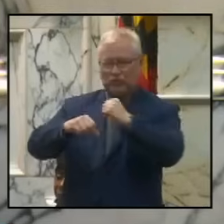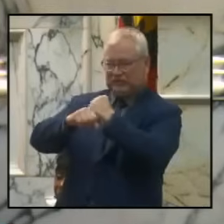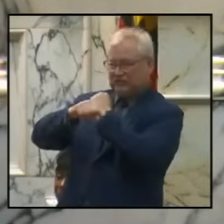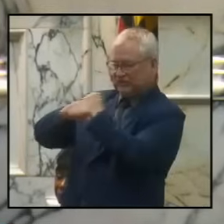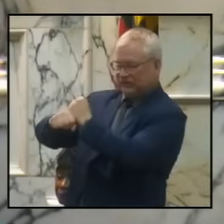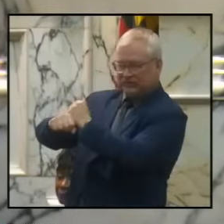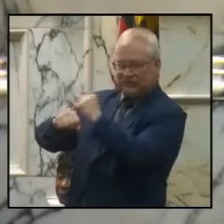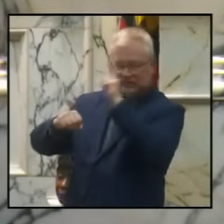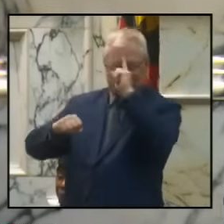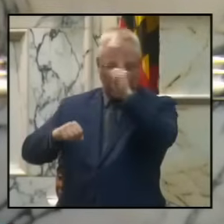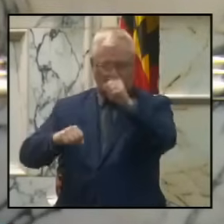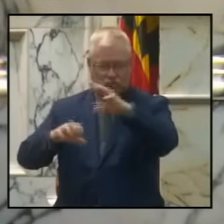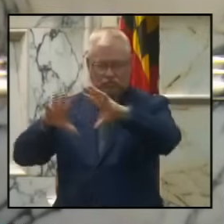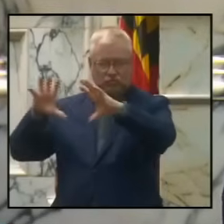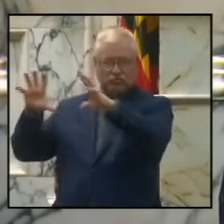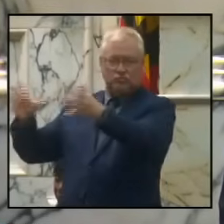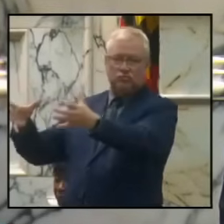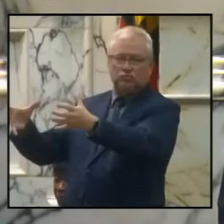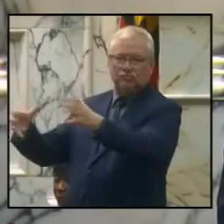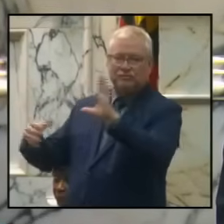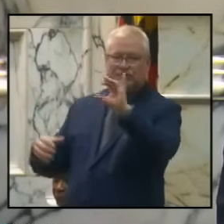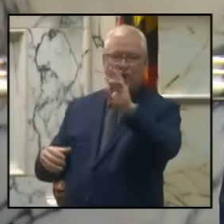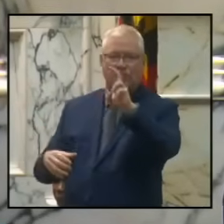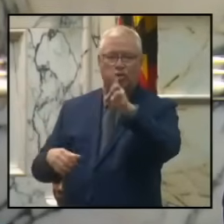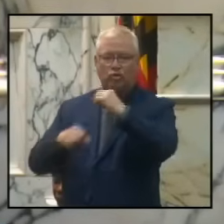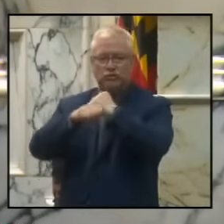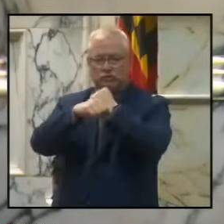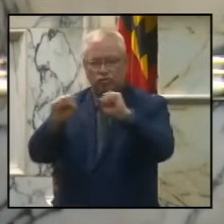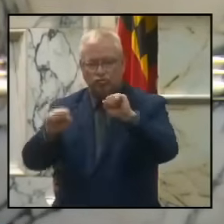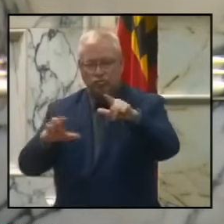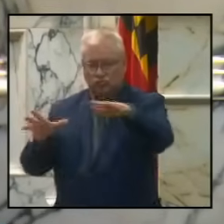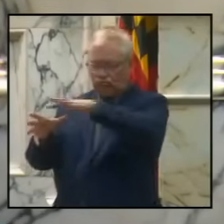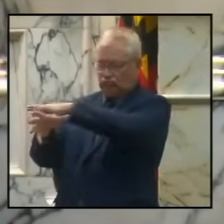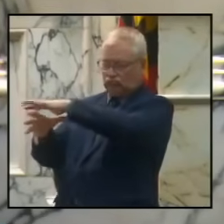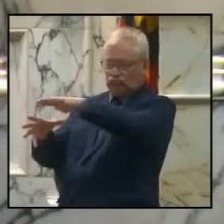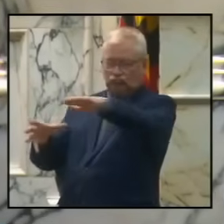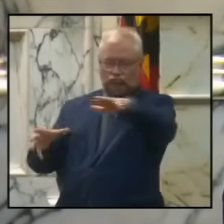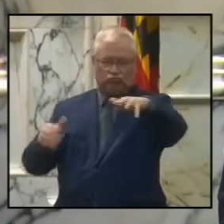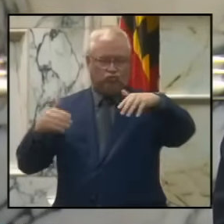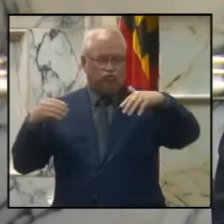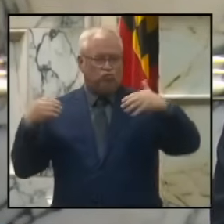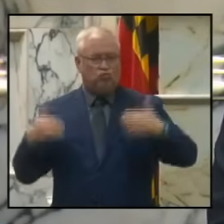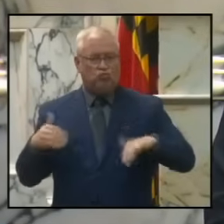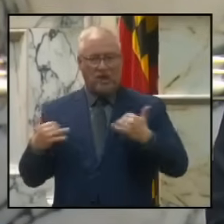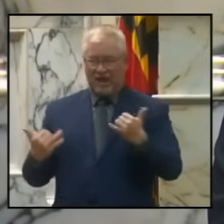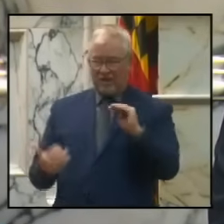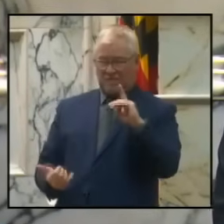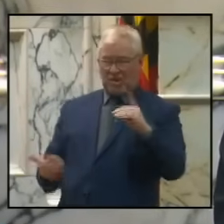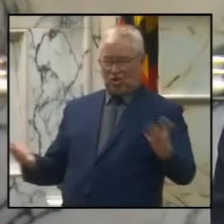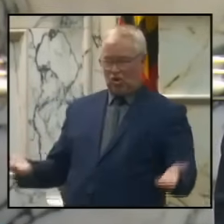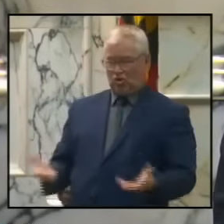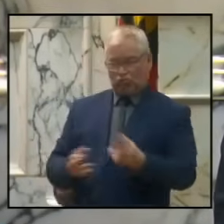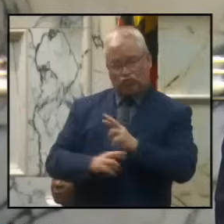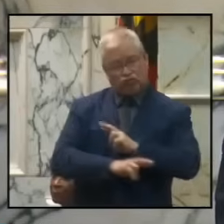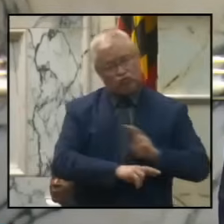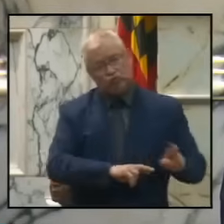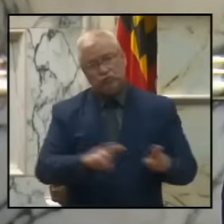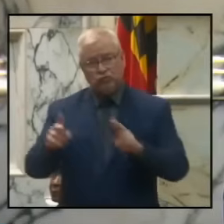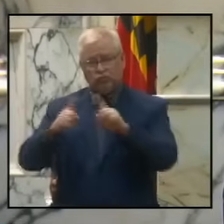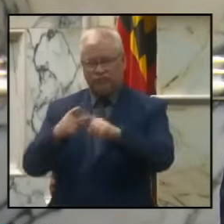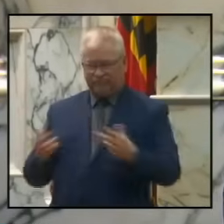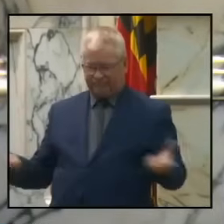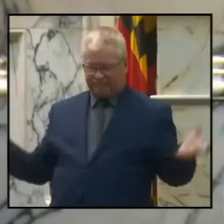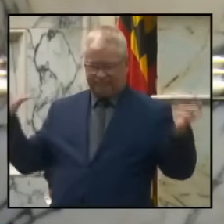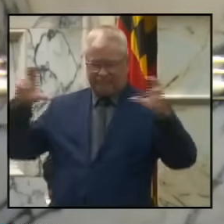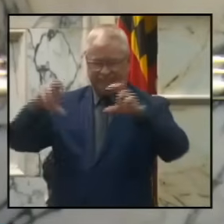intelligence, and cybersecurity. So at a time when Maryland is ready to make some big bets on